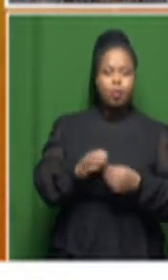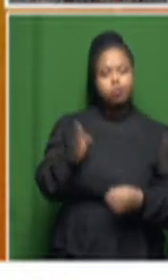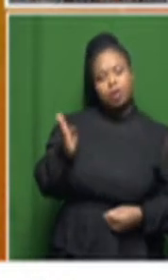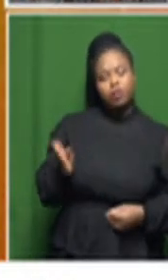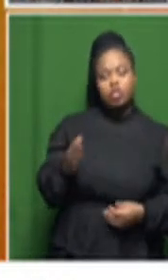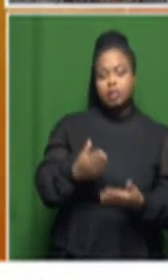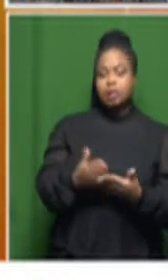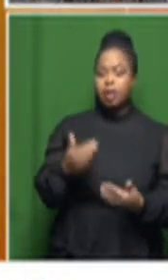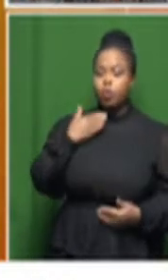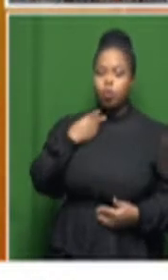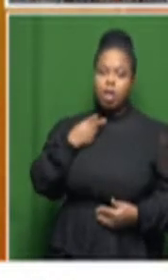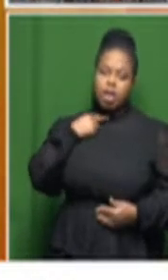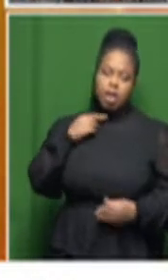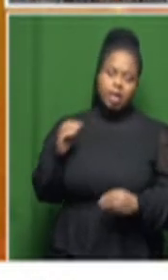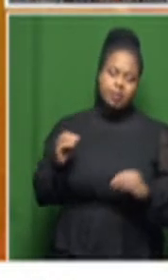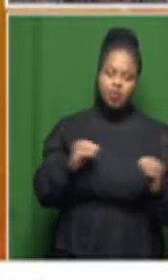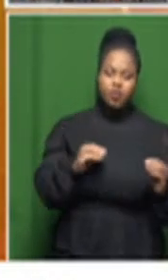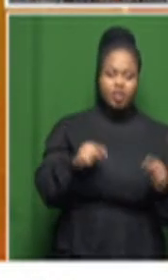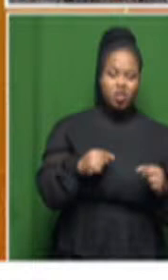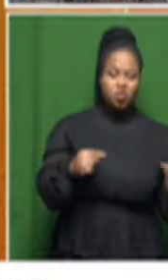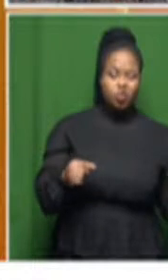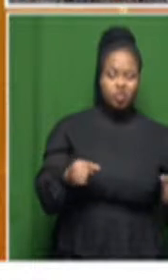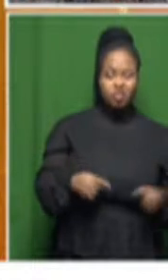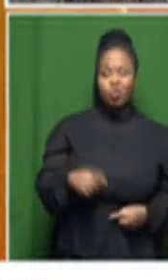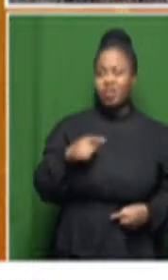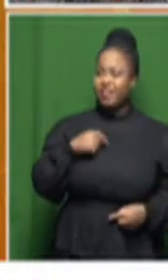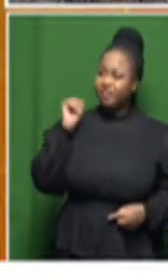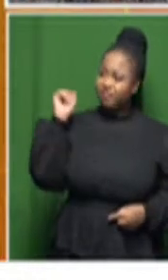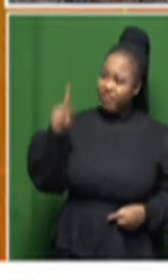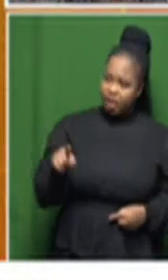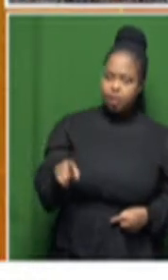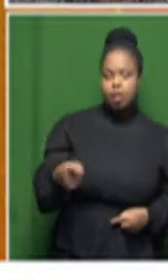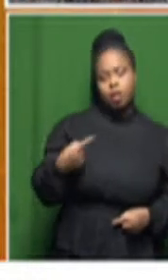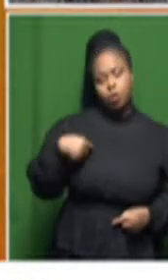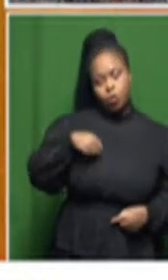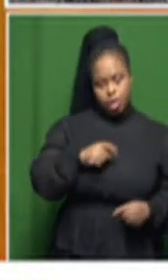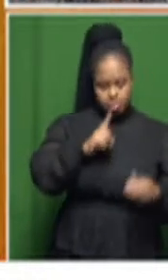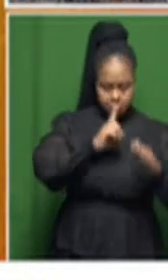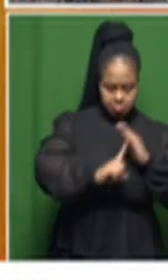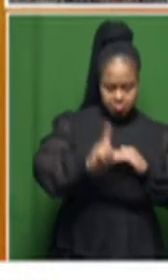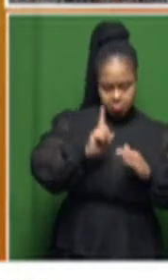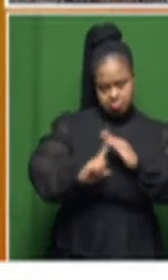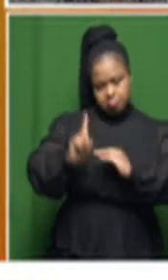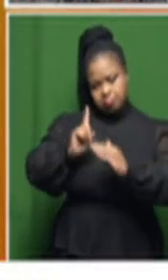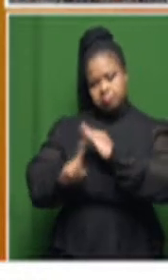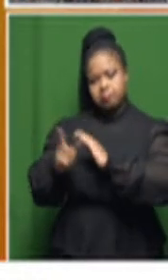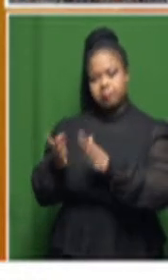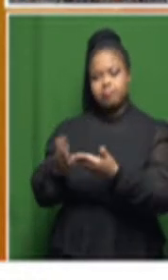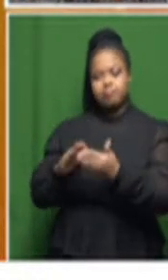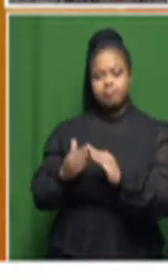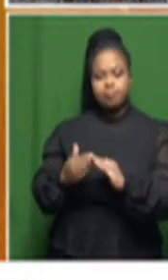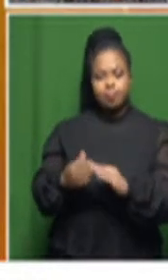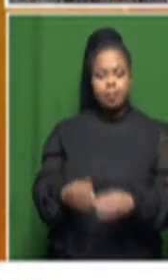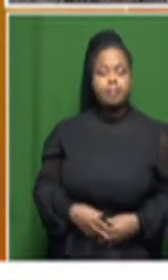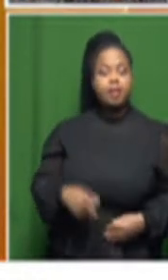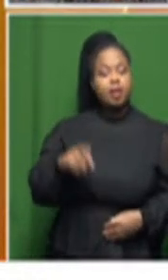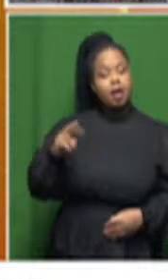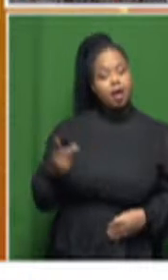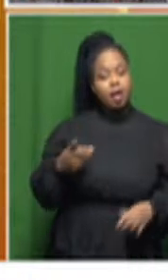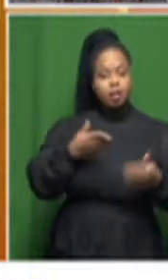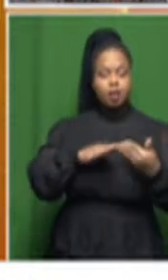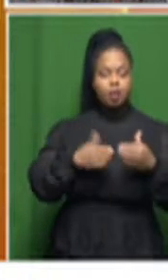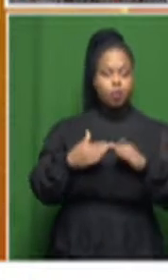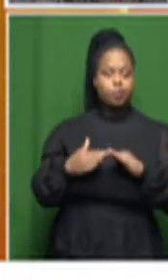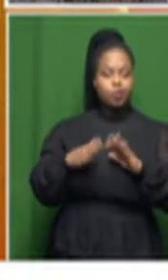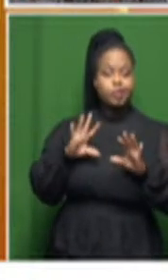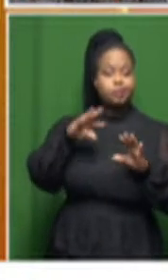we do go from house to house so that we are able to reach that level of community. The other community outreach that